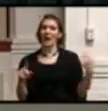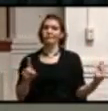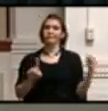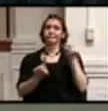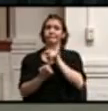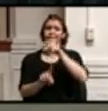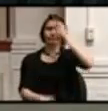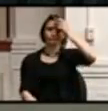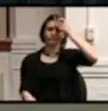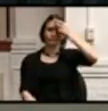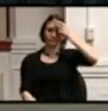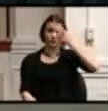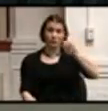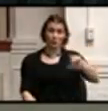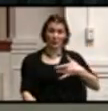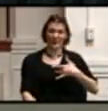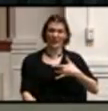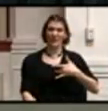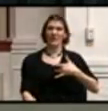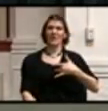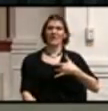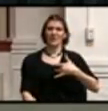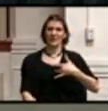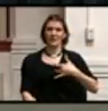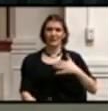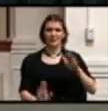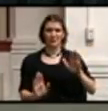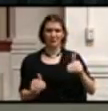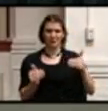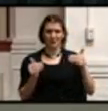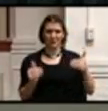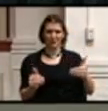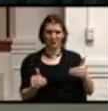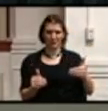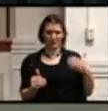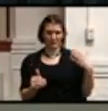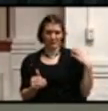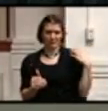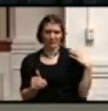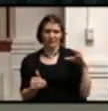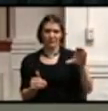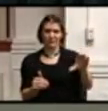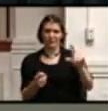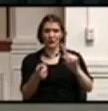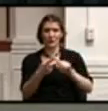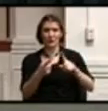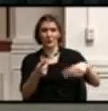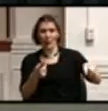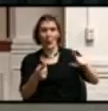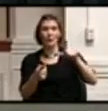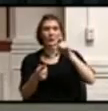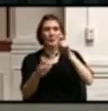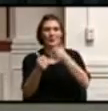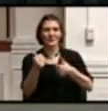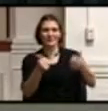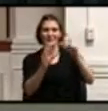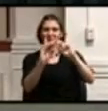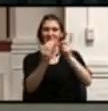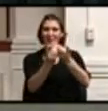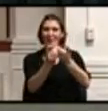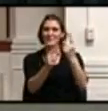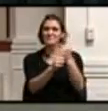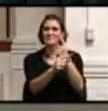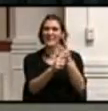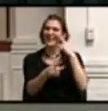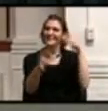how it makes sense to put the power into the hands of the people who are best